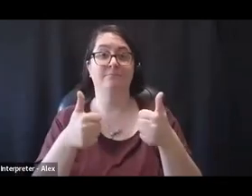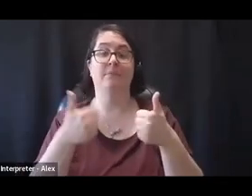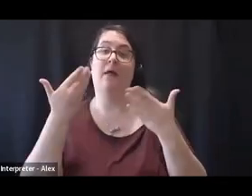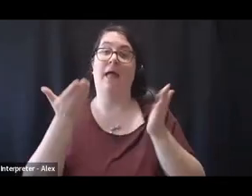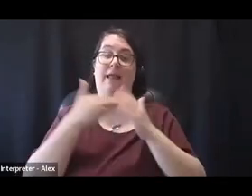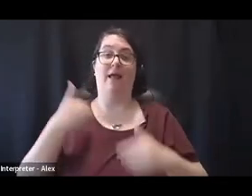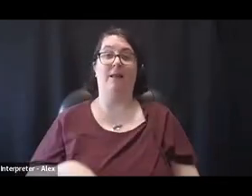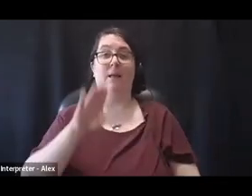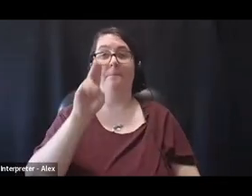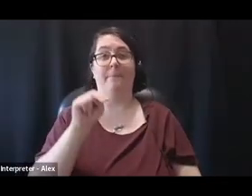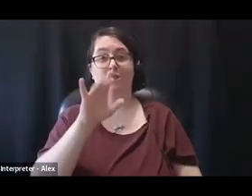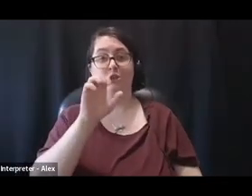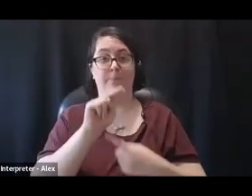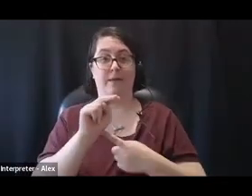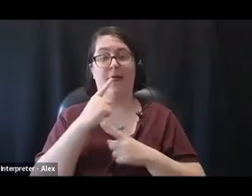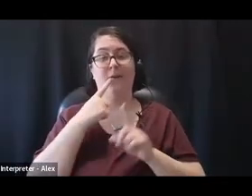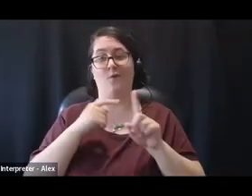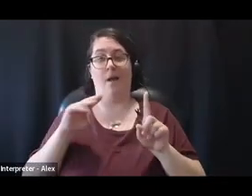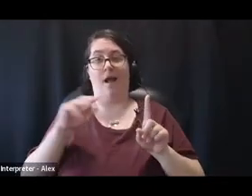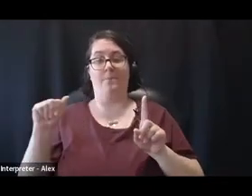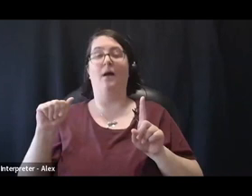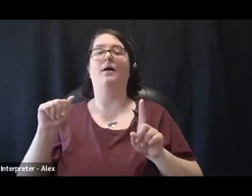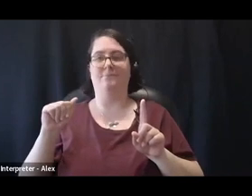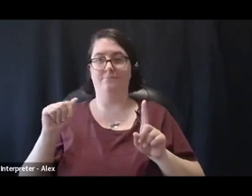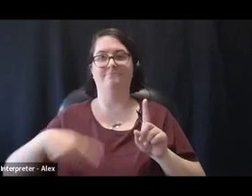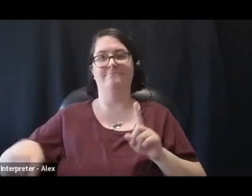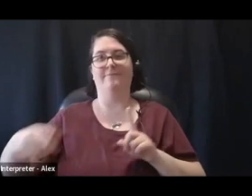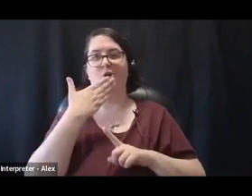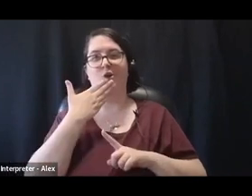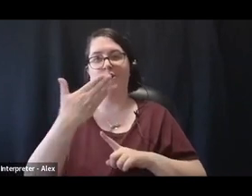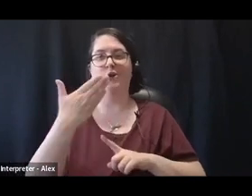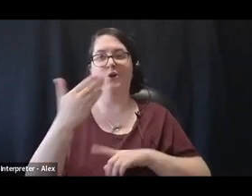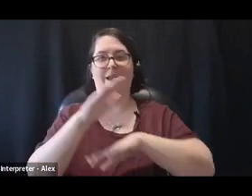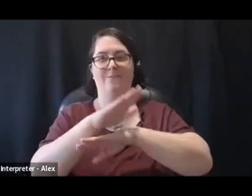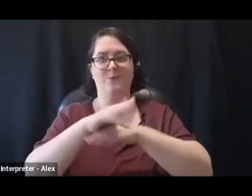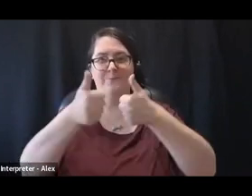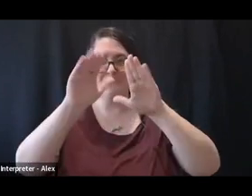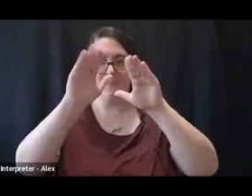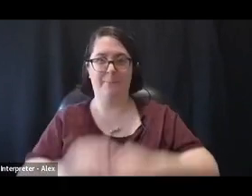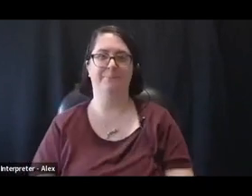Benjamin J. Allard, and on behalf of Aima, I wish you all a very good end of the day.